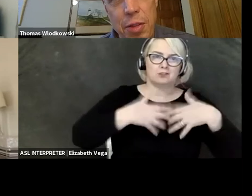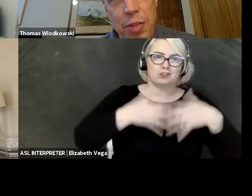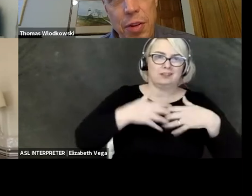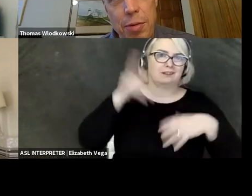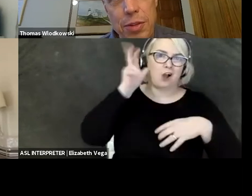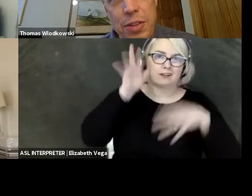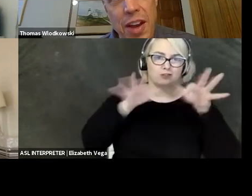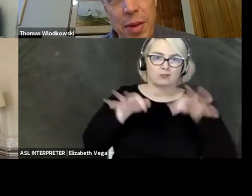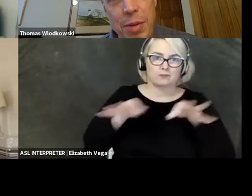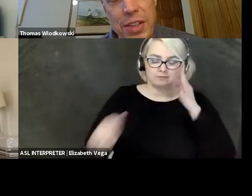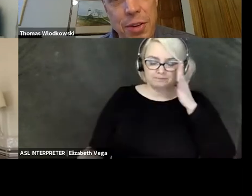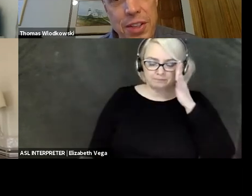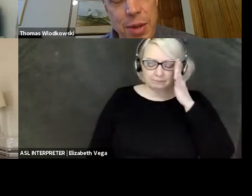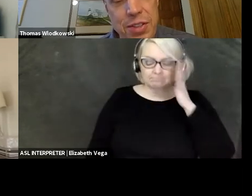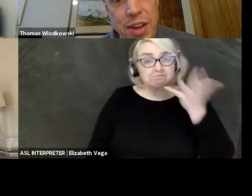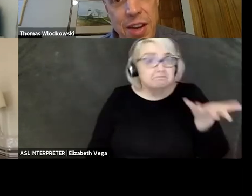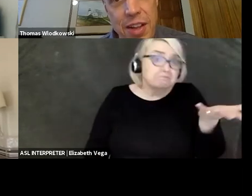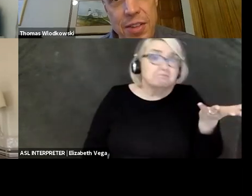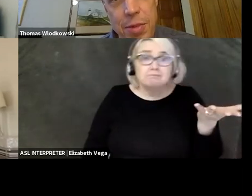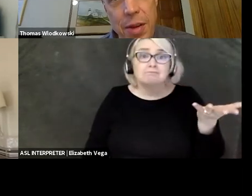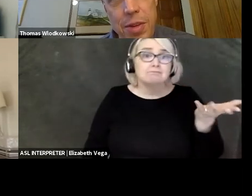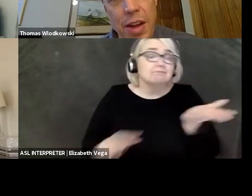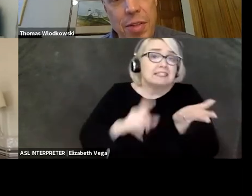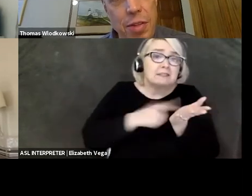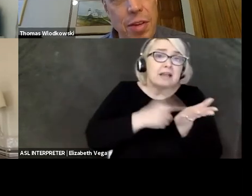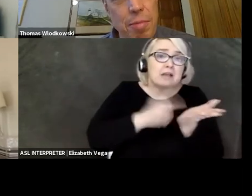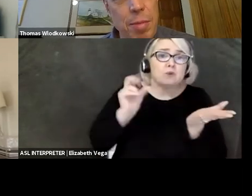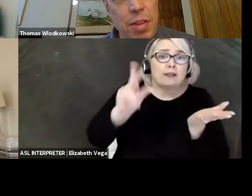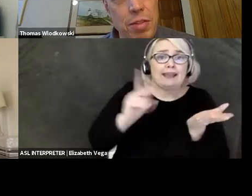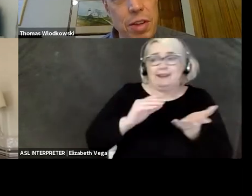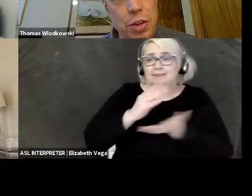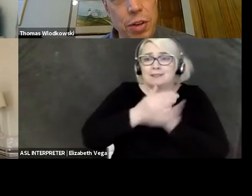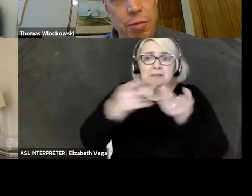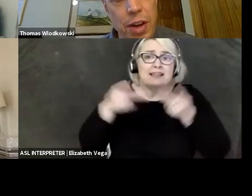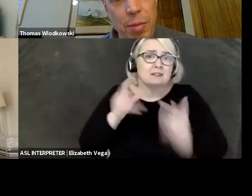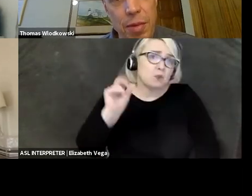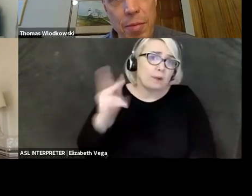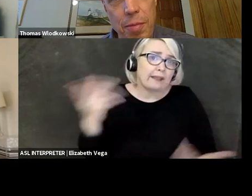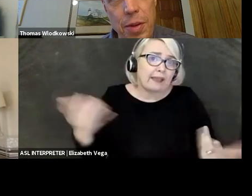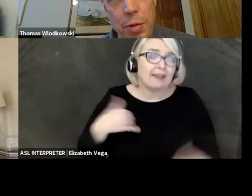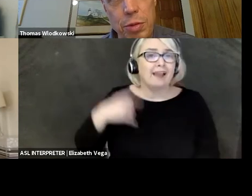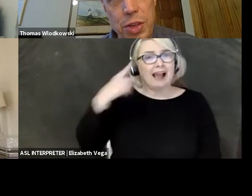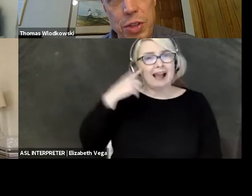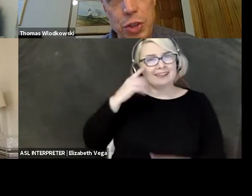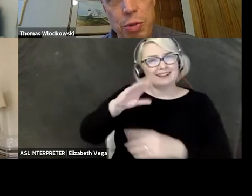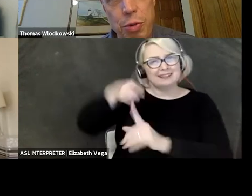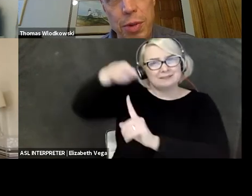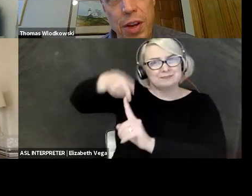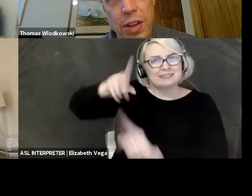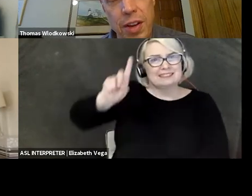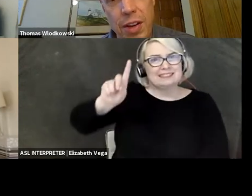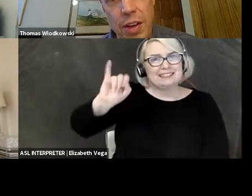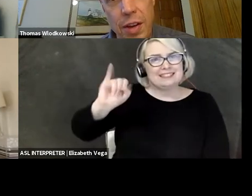You know, I think there are a time and a place for it has been said. And sometimes I think maybe the digital environment, you know, especially short